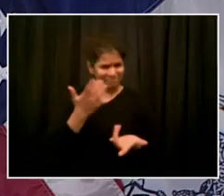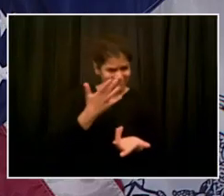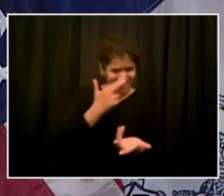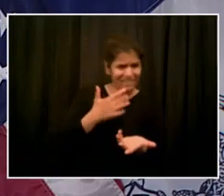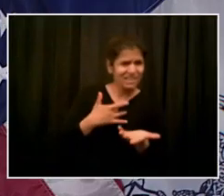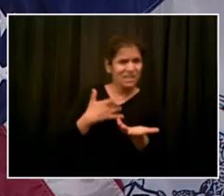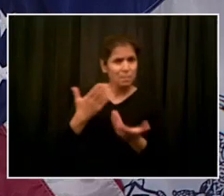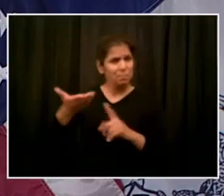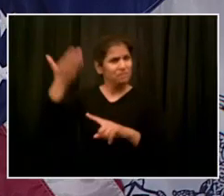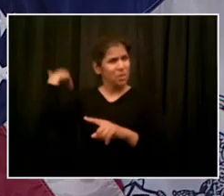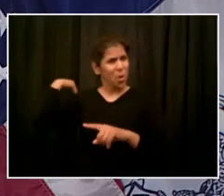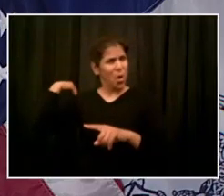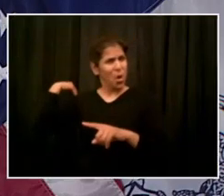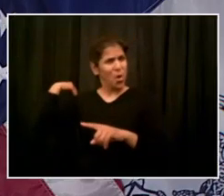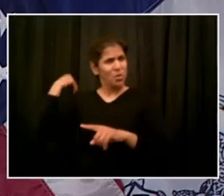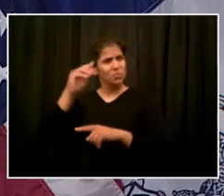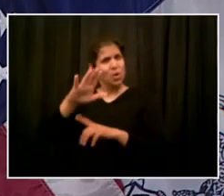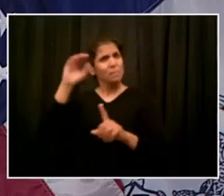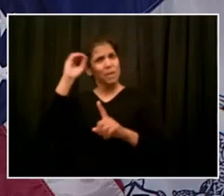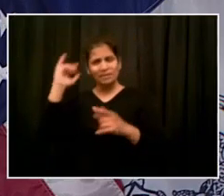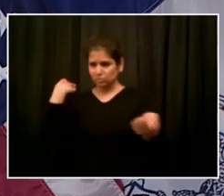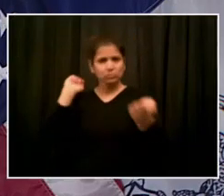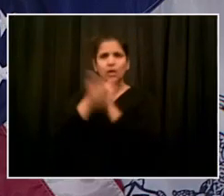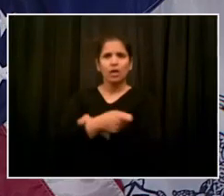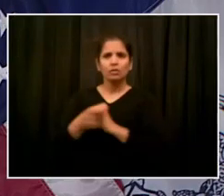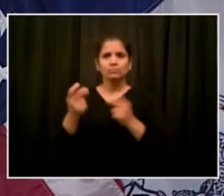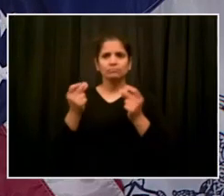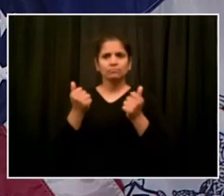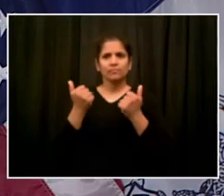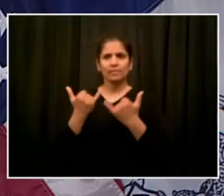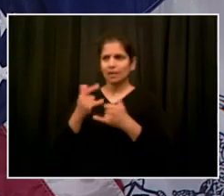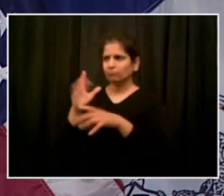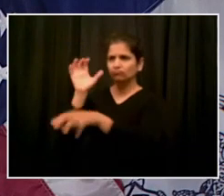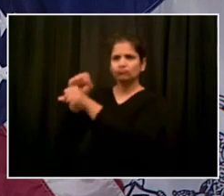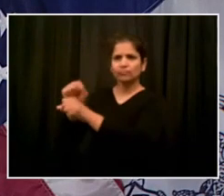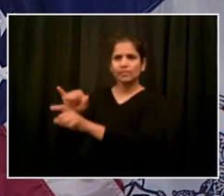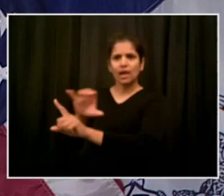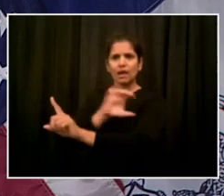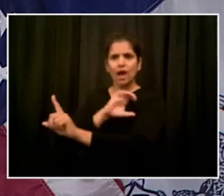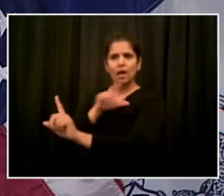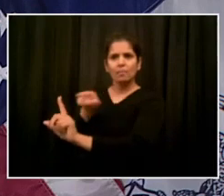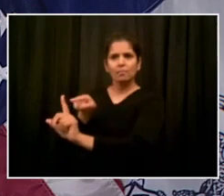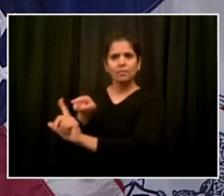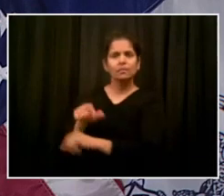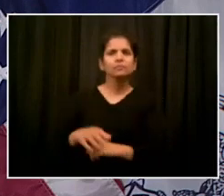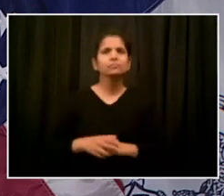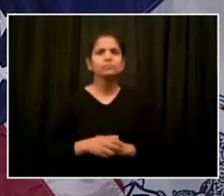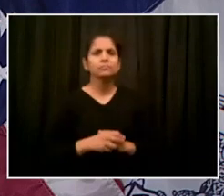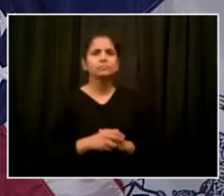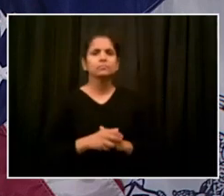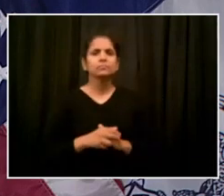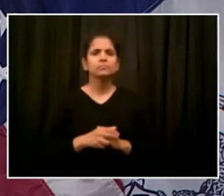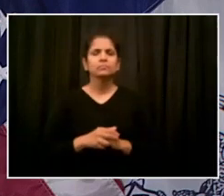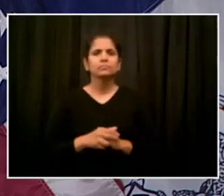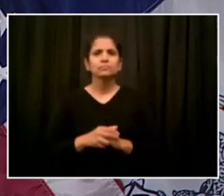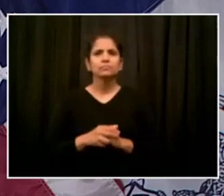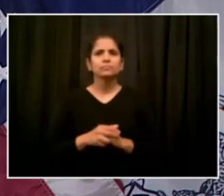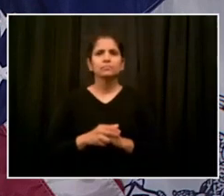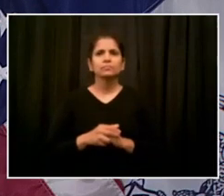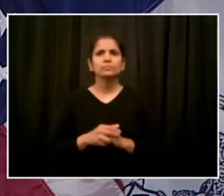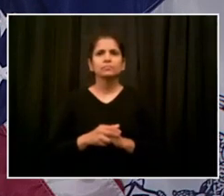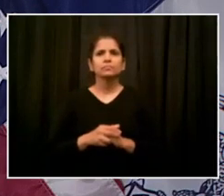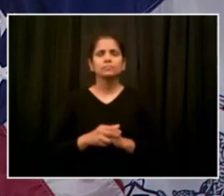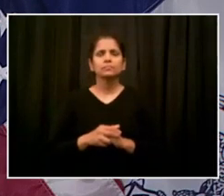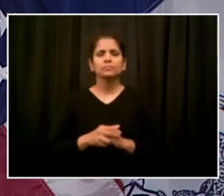that is seen as similar, you did not call for those for that officer to be charged immediately. And